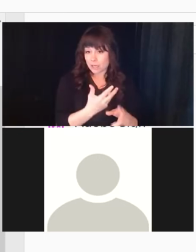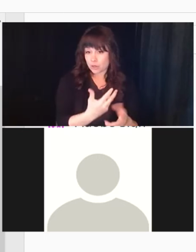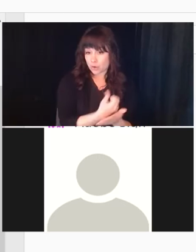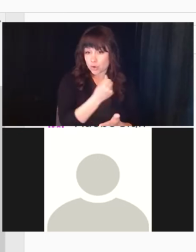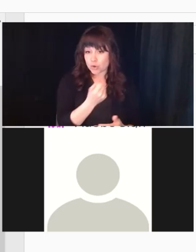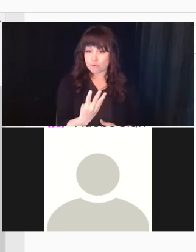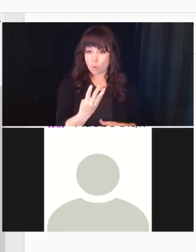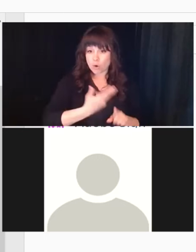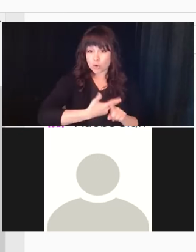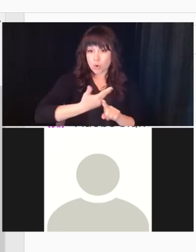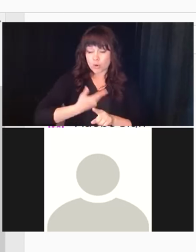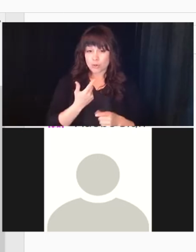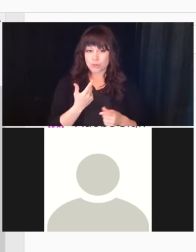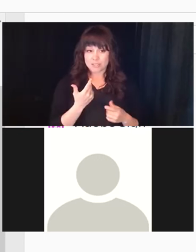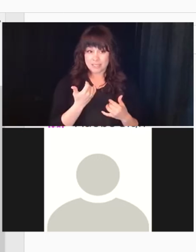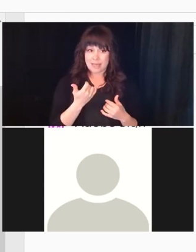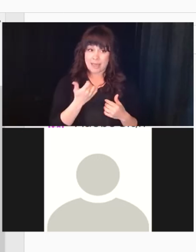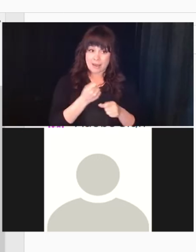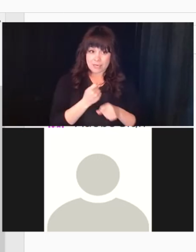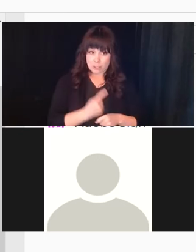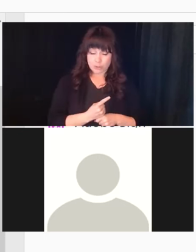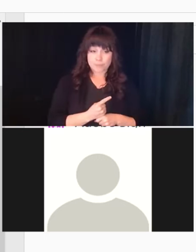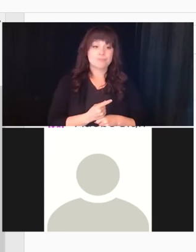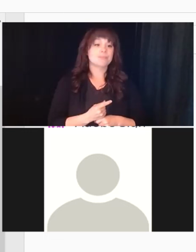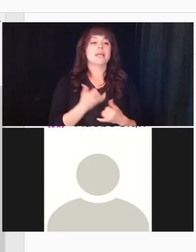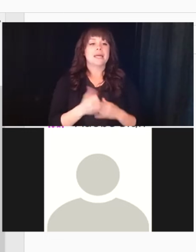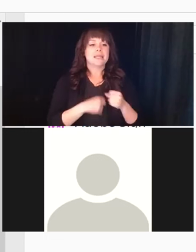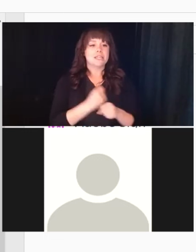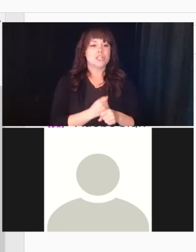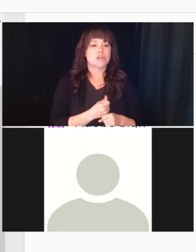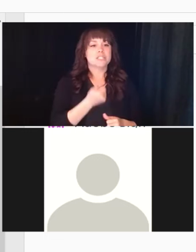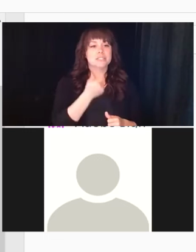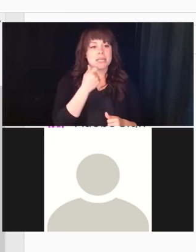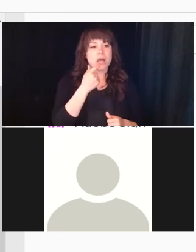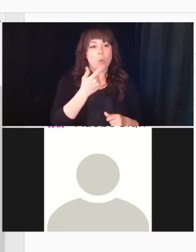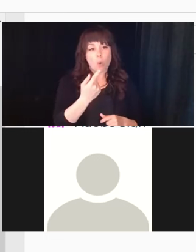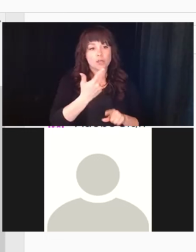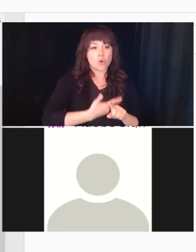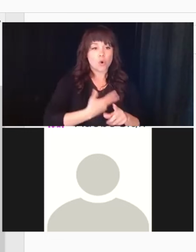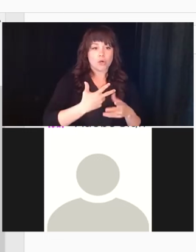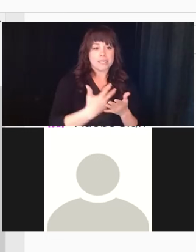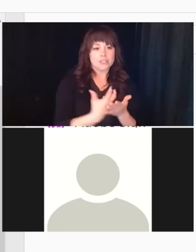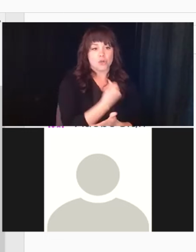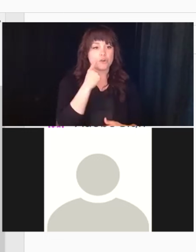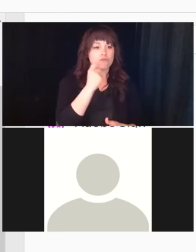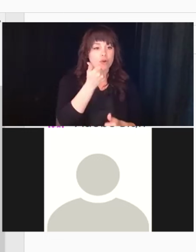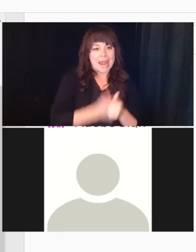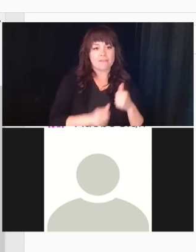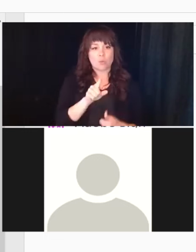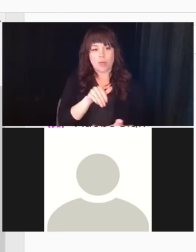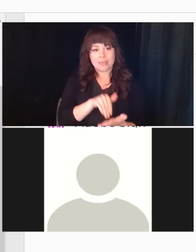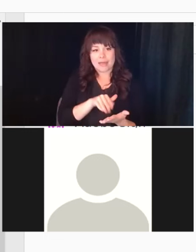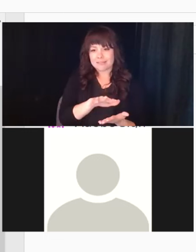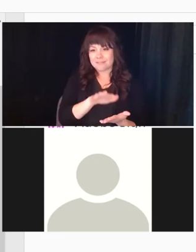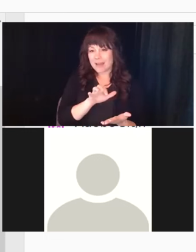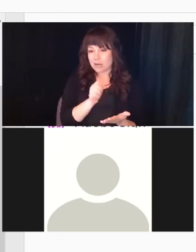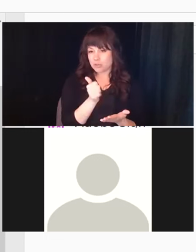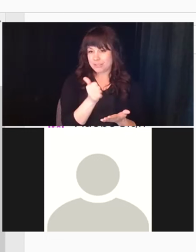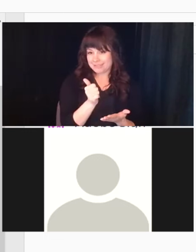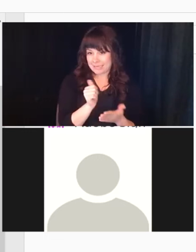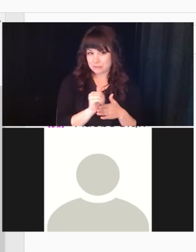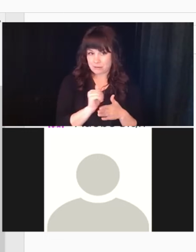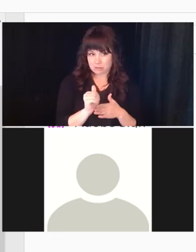one quarter for every 15-10 that they earn. And again, they generally need 20